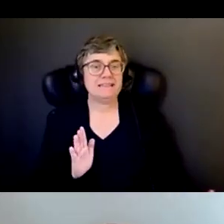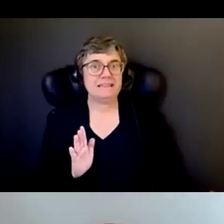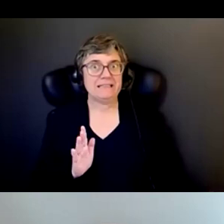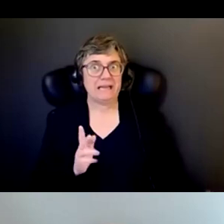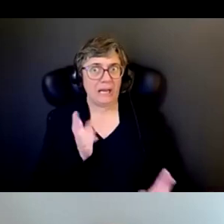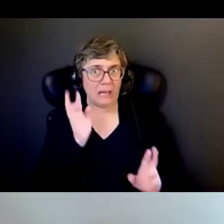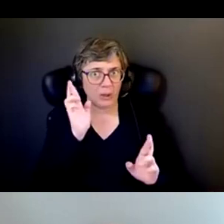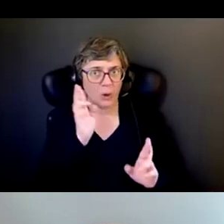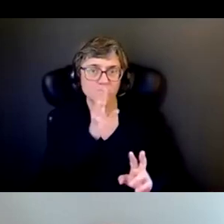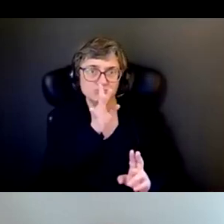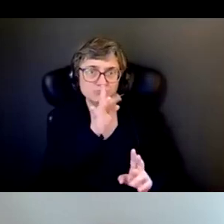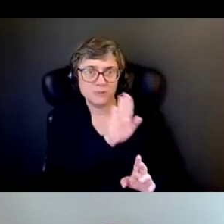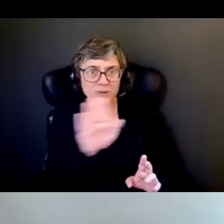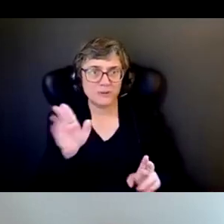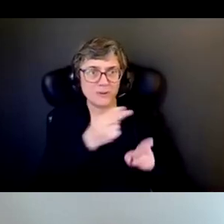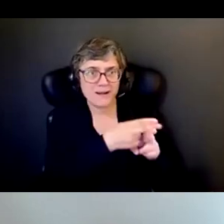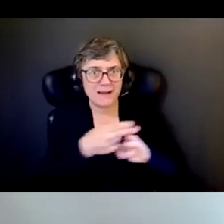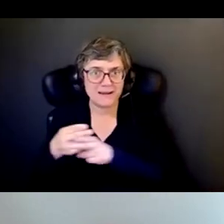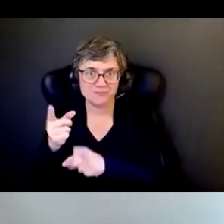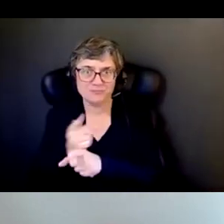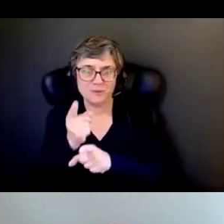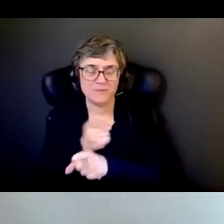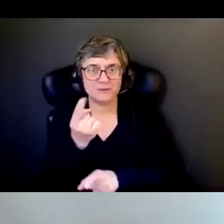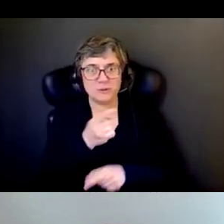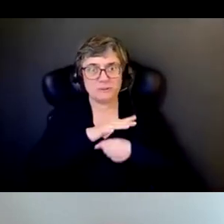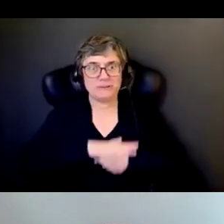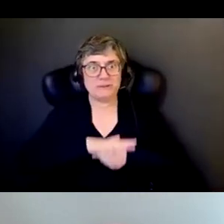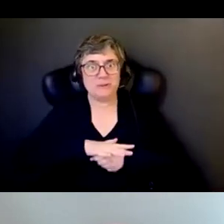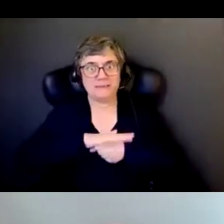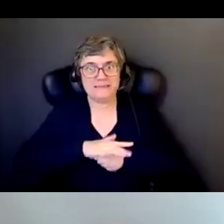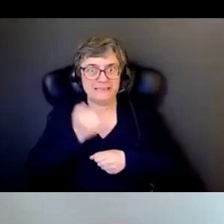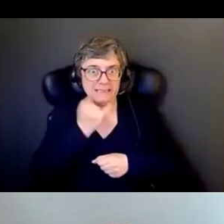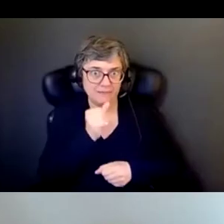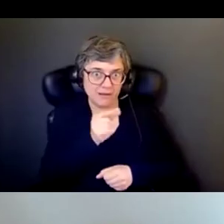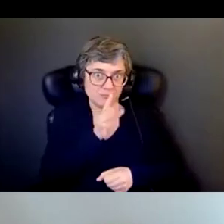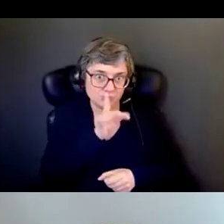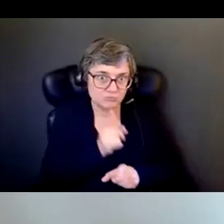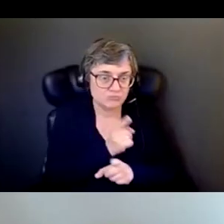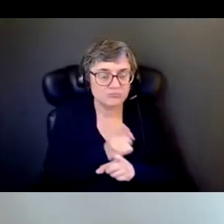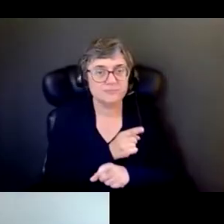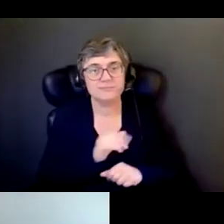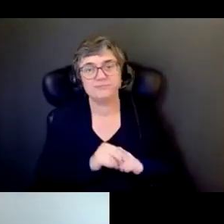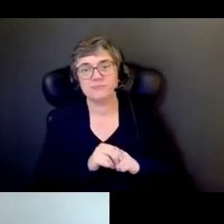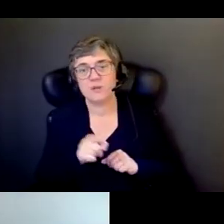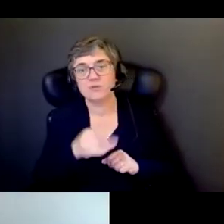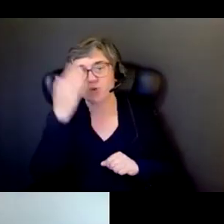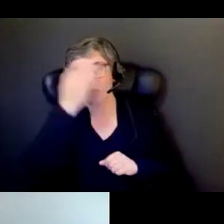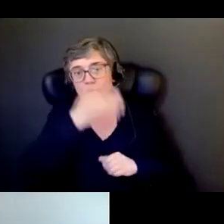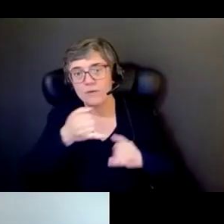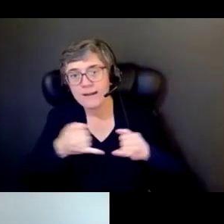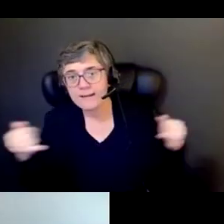names. So together they're going to bring their expertise that's spanning, as you can tell, frontline elder abuse